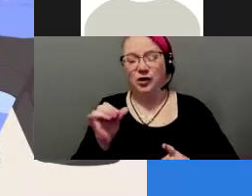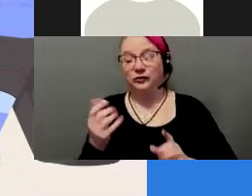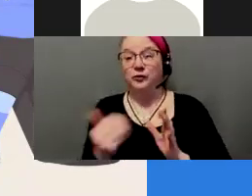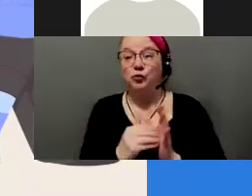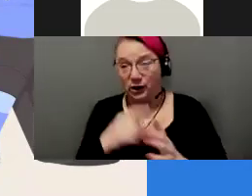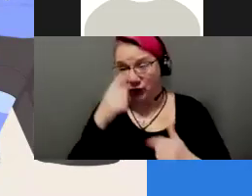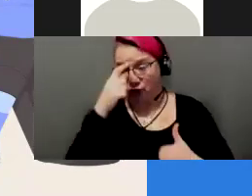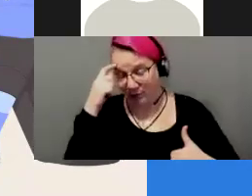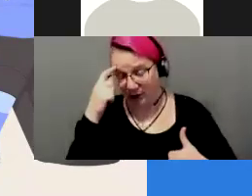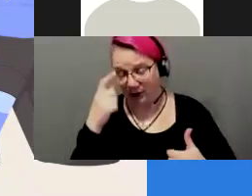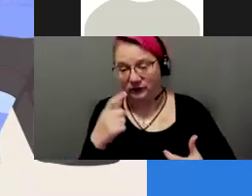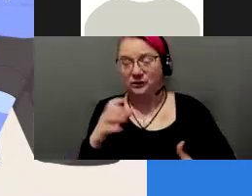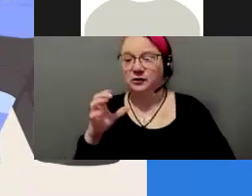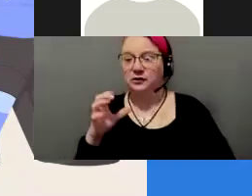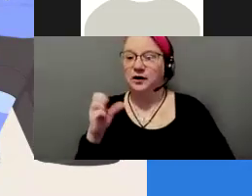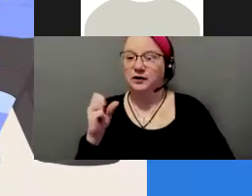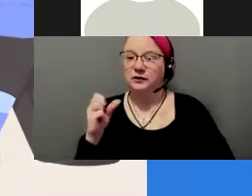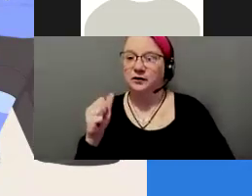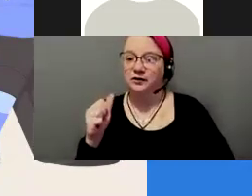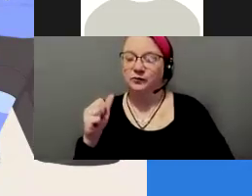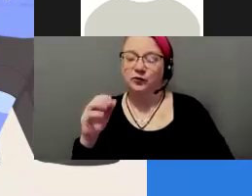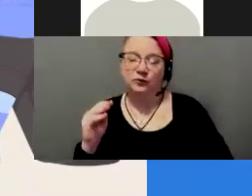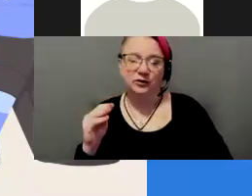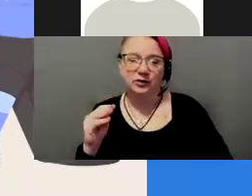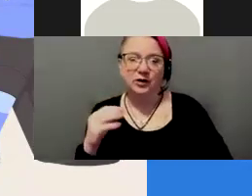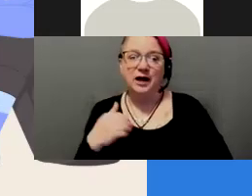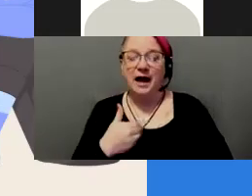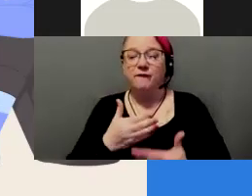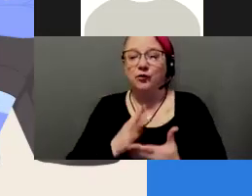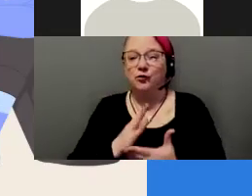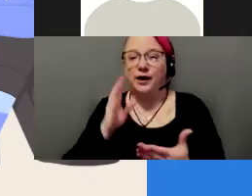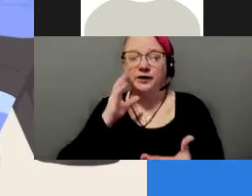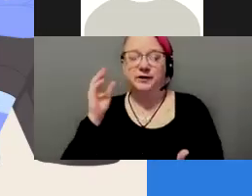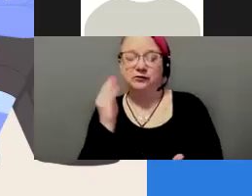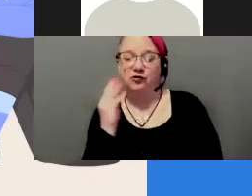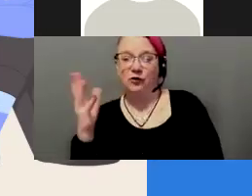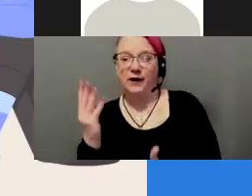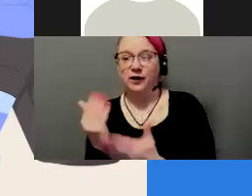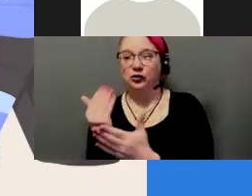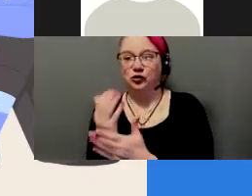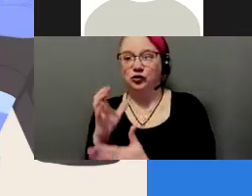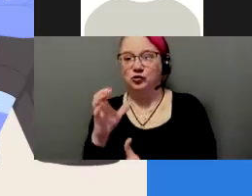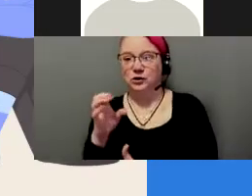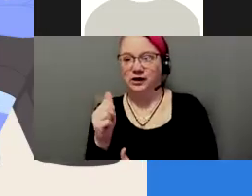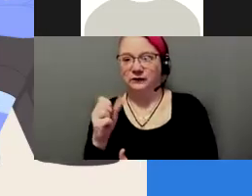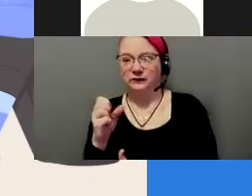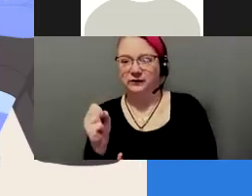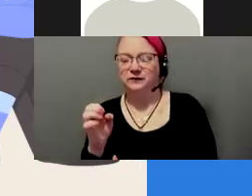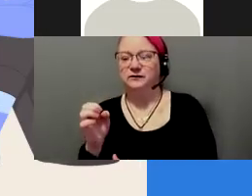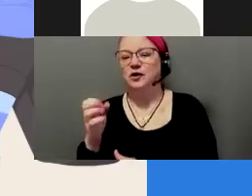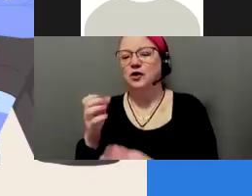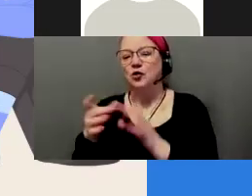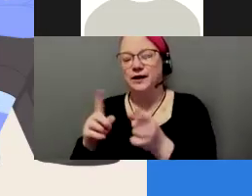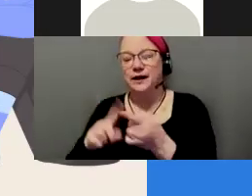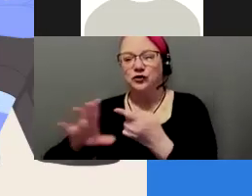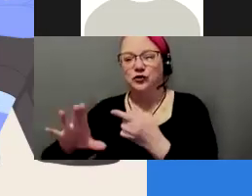re-traumatizing. Child sexual abuse material survivors have the right to be notified about new cases related to their images, but they also have the